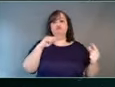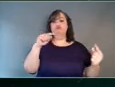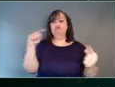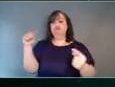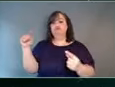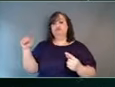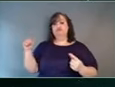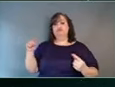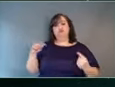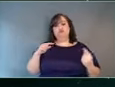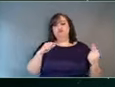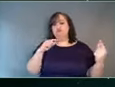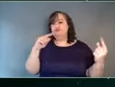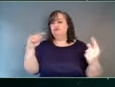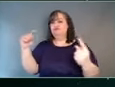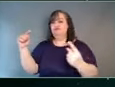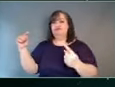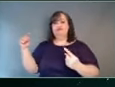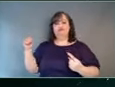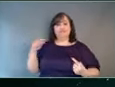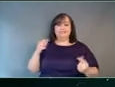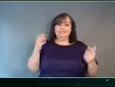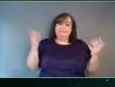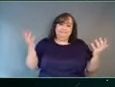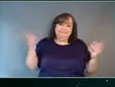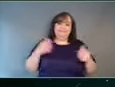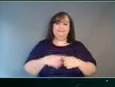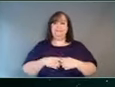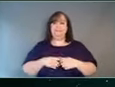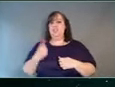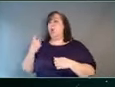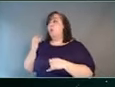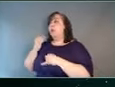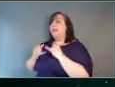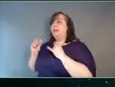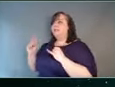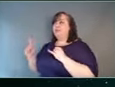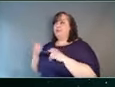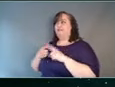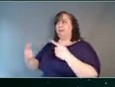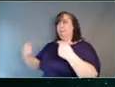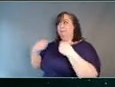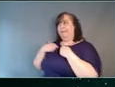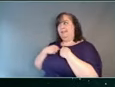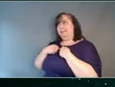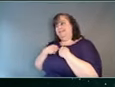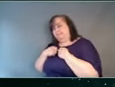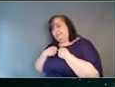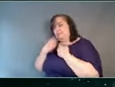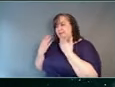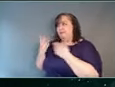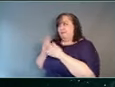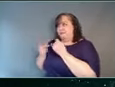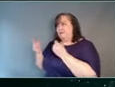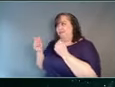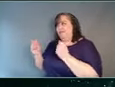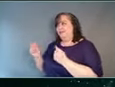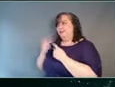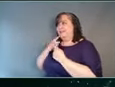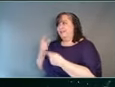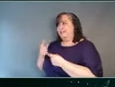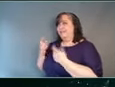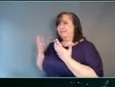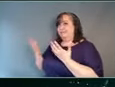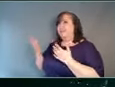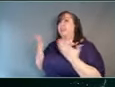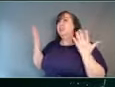I have one last question, and it's from me. Maybe both of you could answer if we have a few moments. What advice would you have for viewers who want